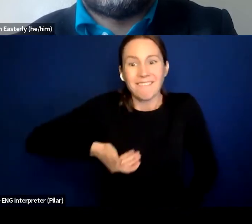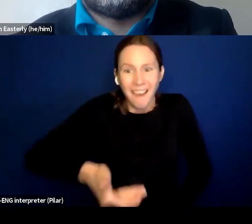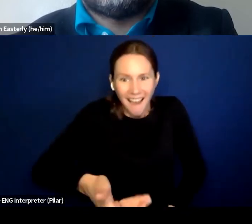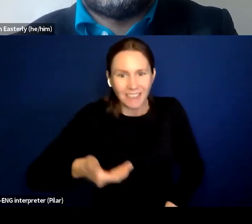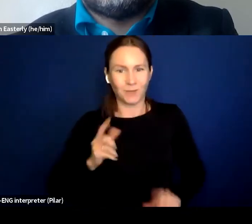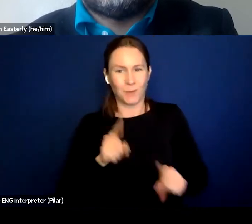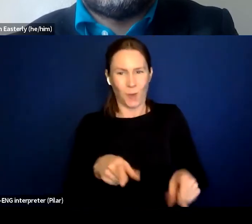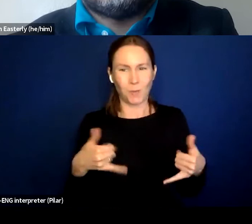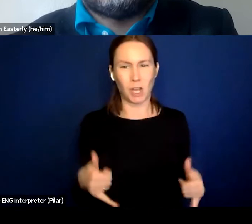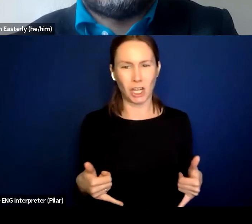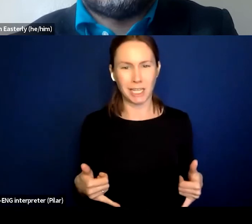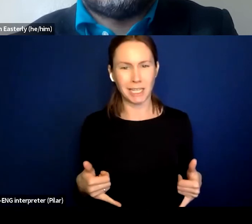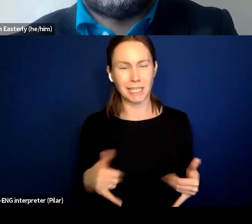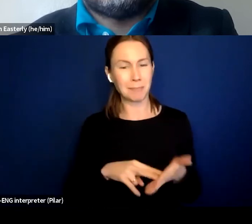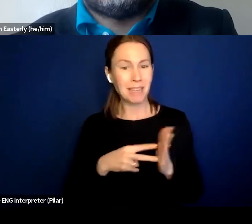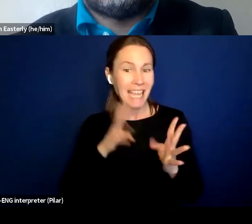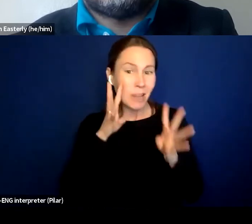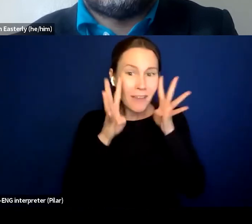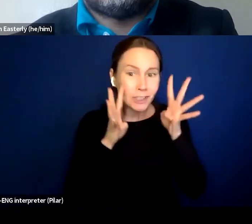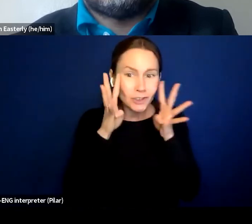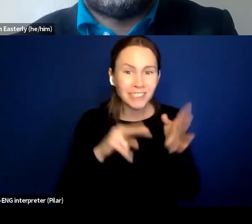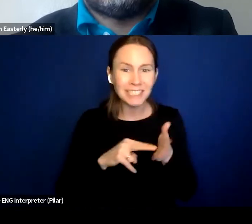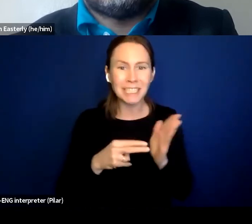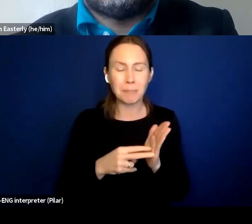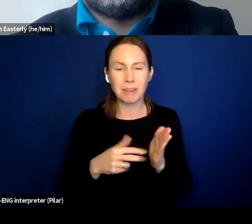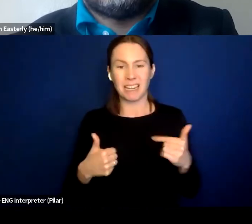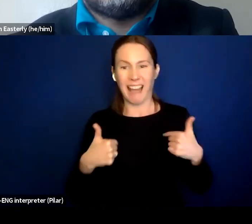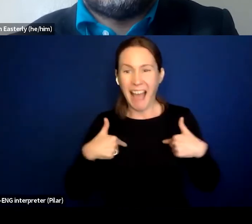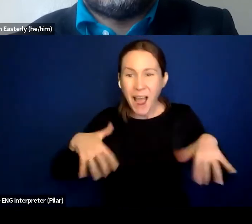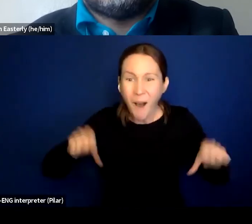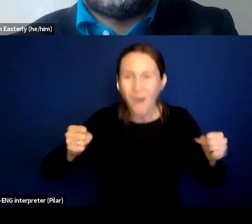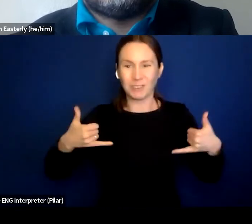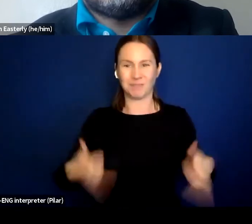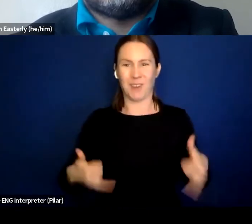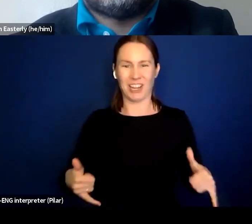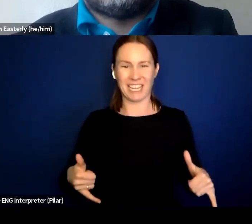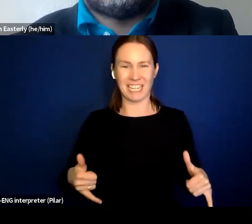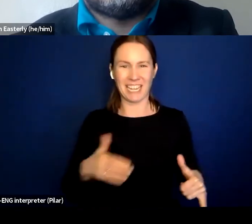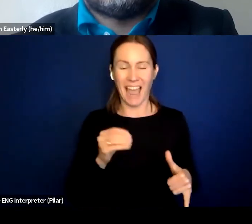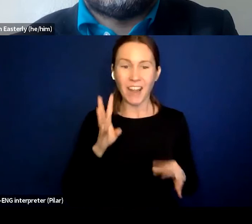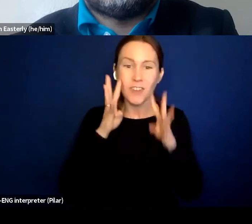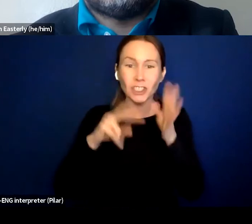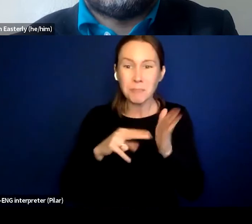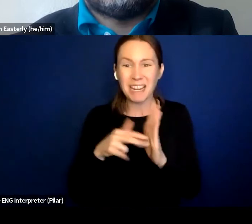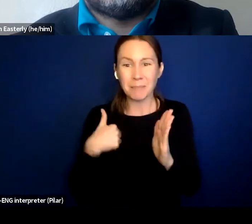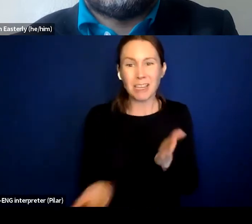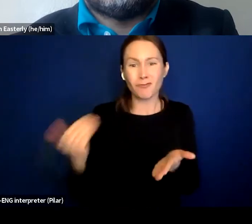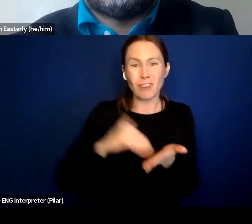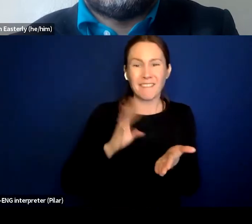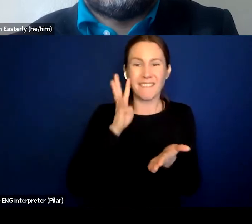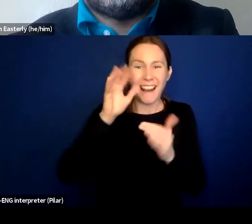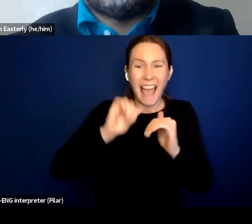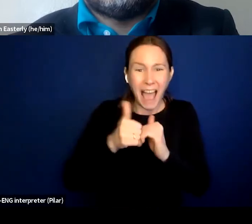then innovation is when you're the one throwing the party and maybe even reinventing how a party gets